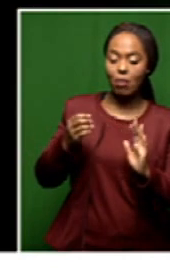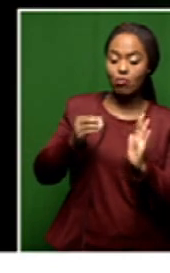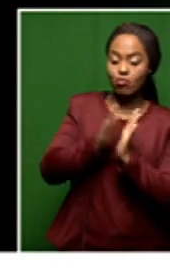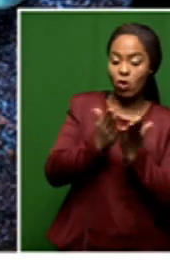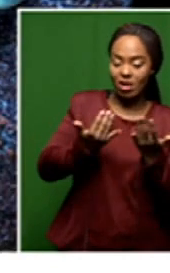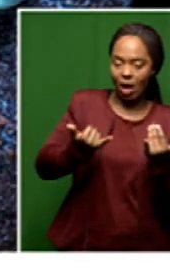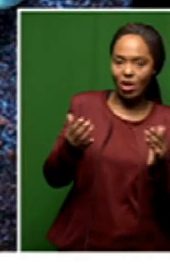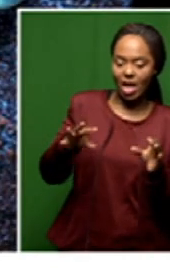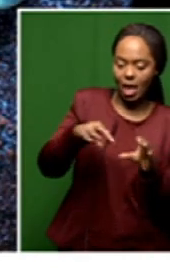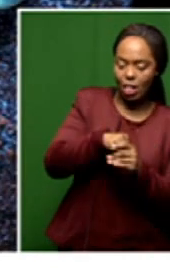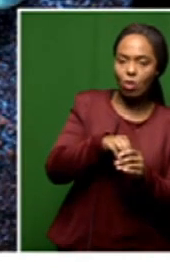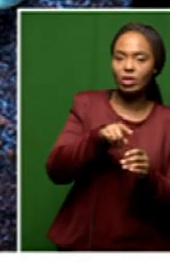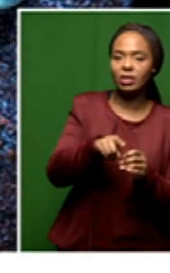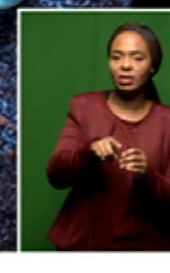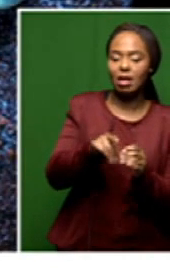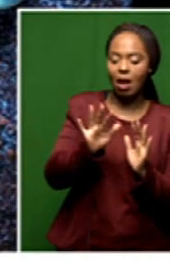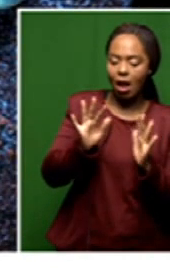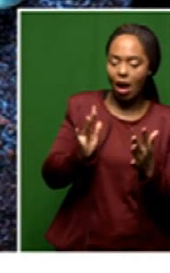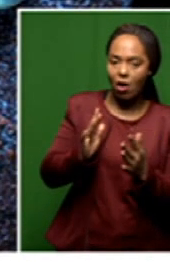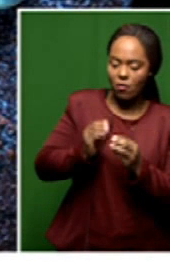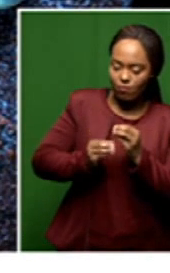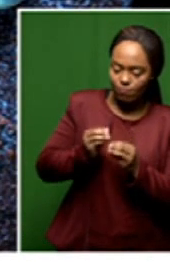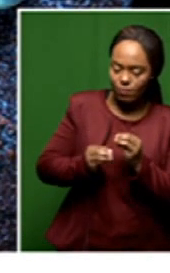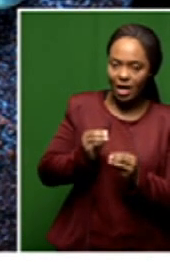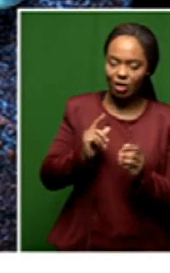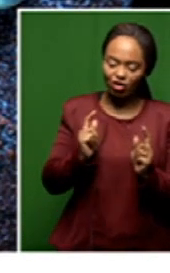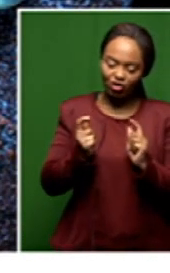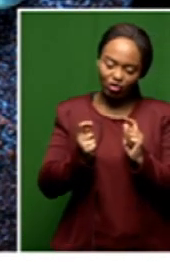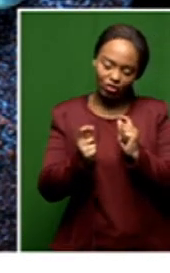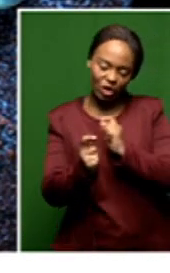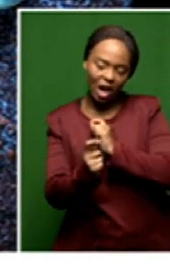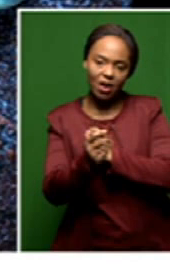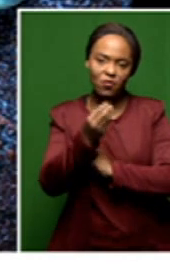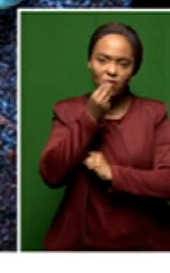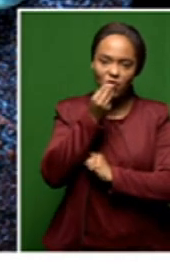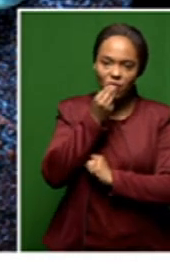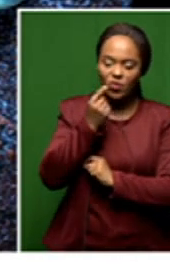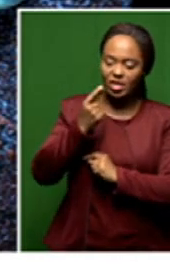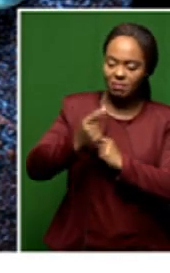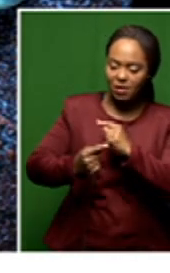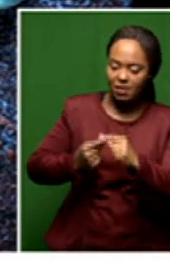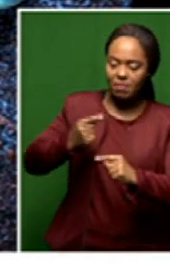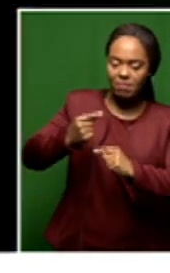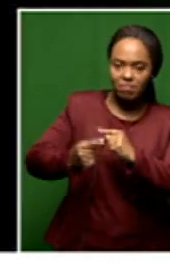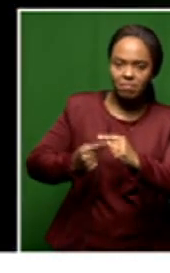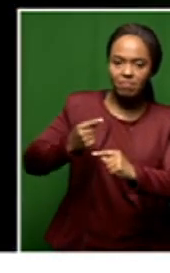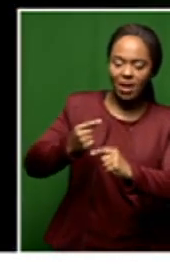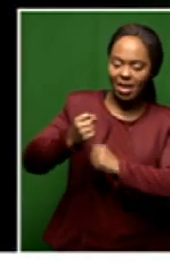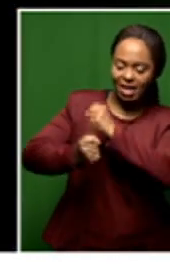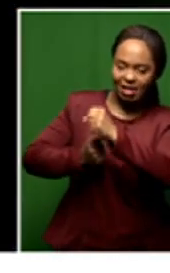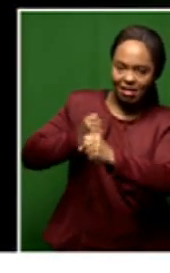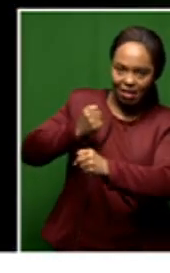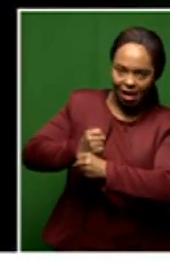how the way we've processed our food, the way we've changed our food over the years, over the